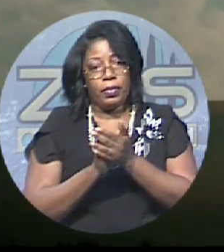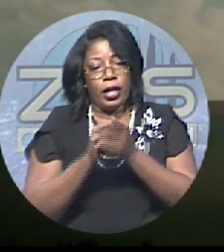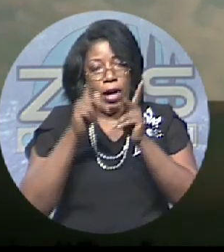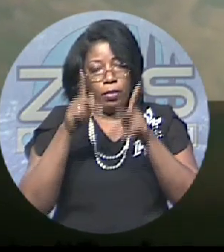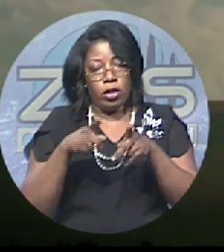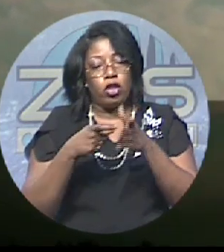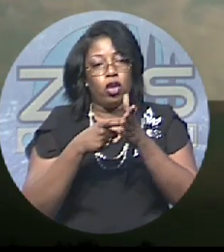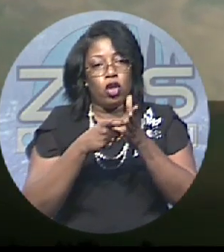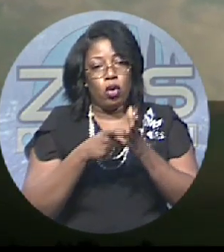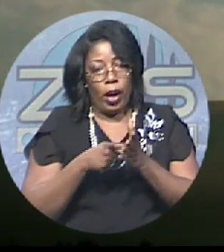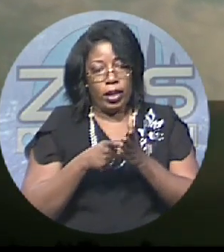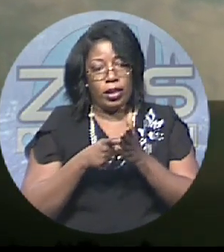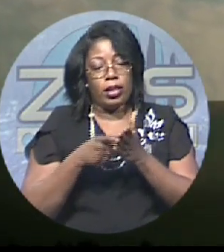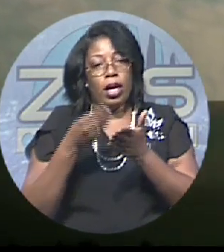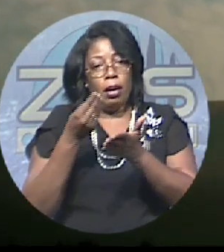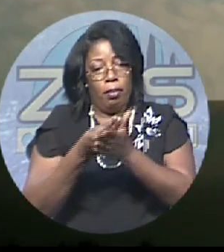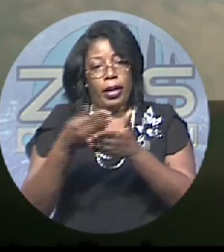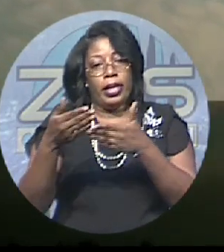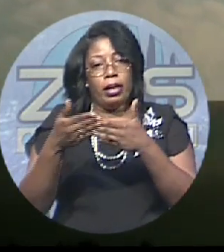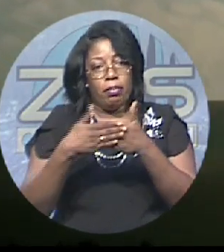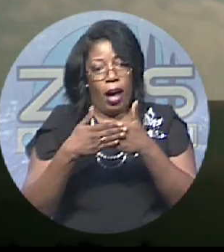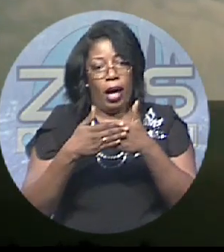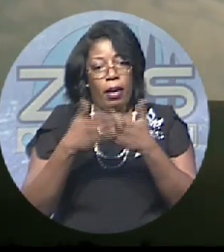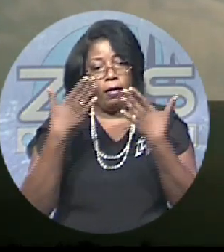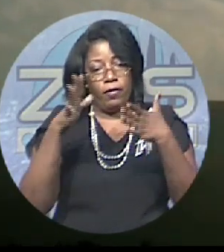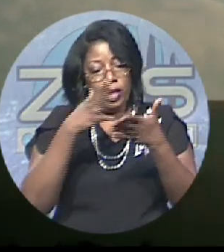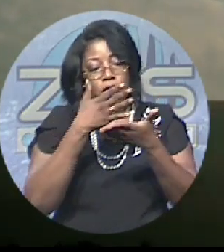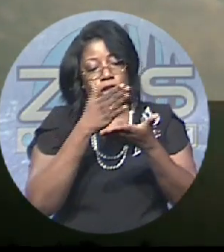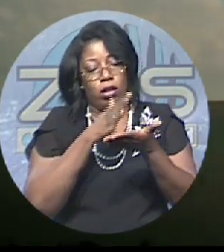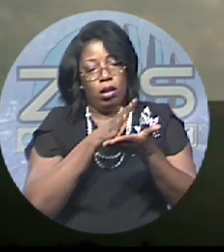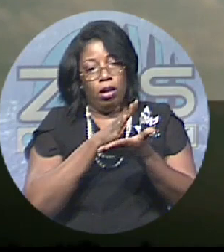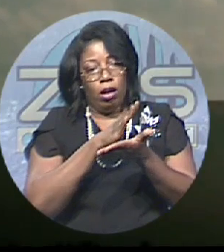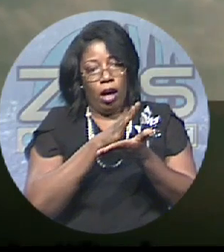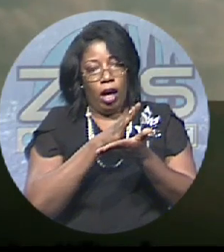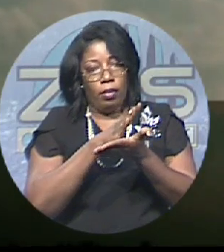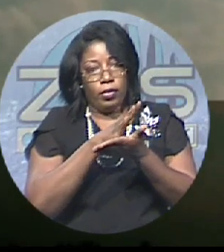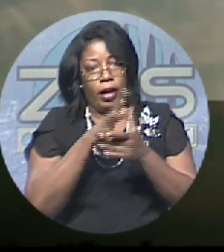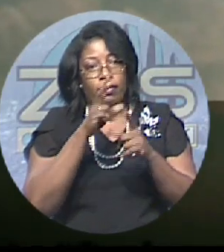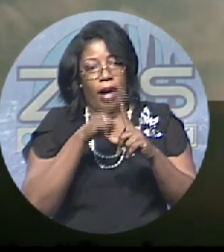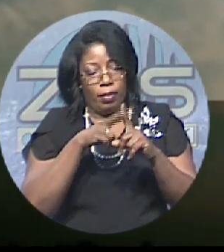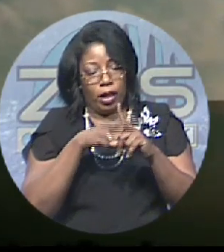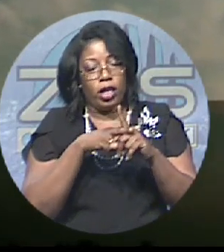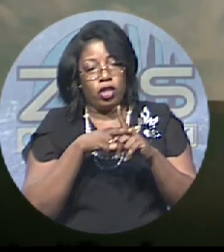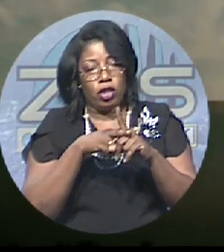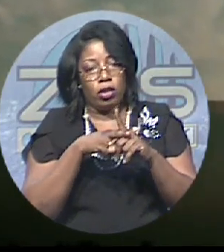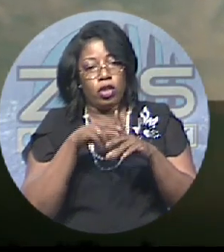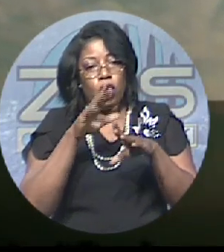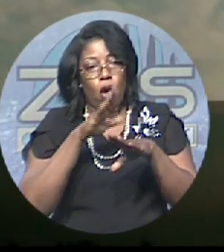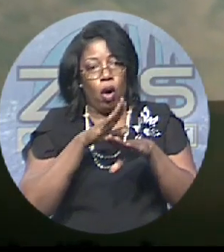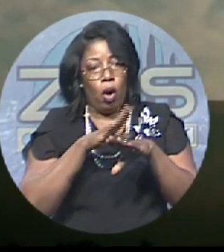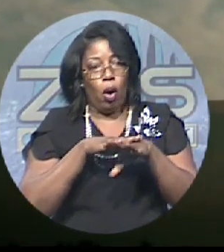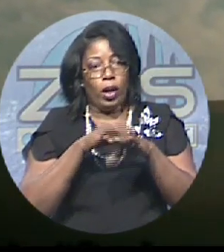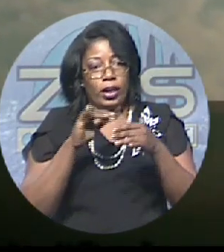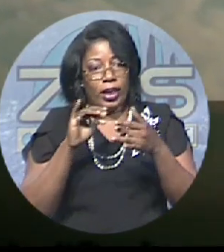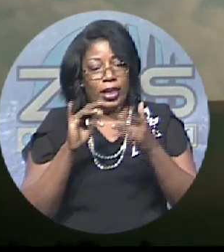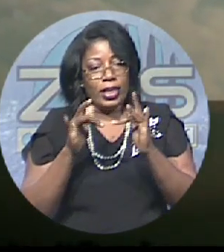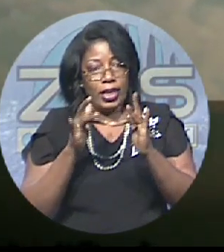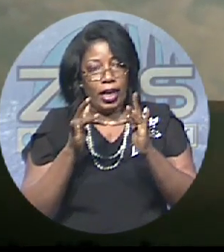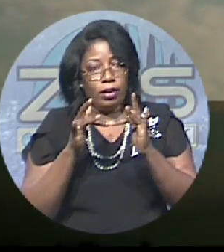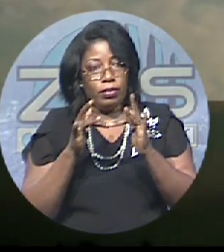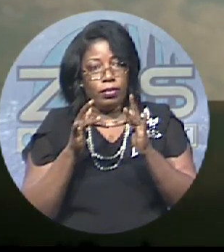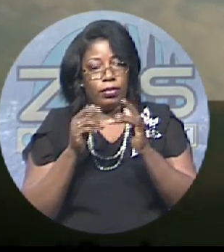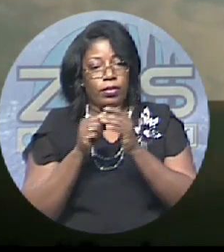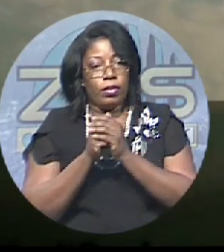also request refunds by completing forms online at bahamasair.com. Persons are asked to contact the